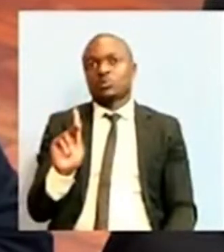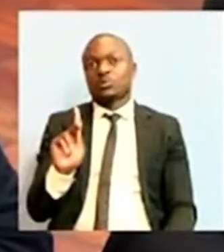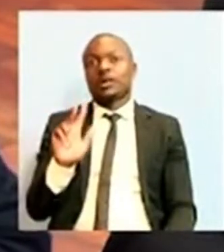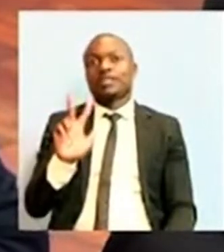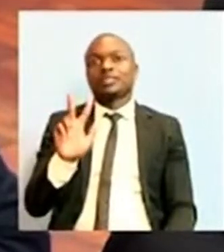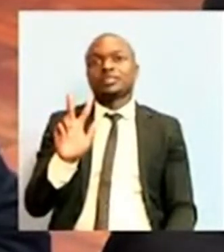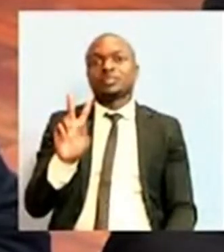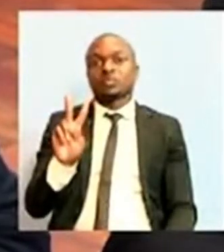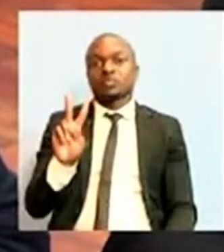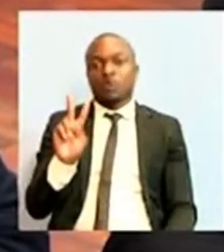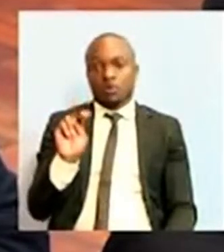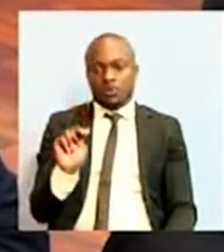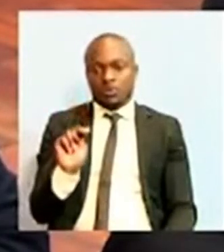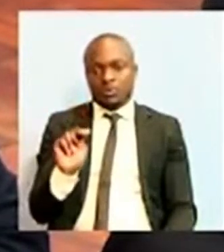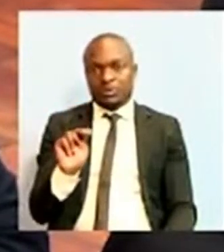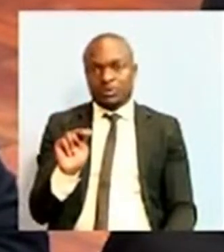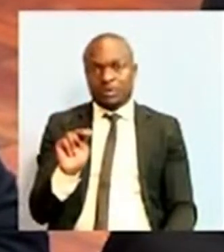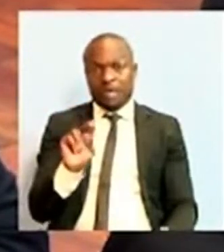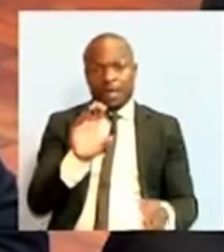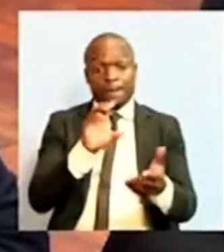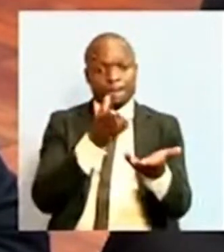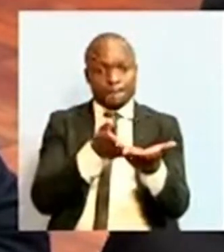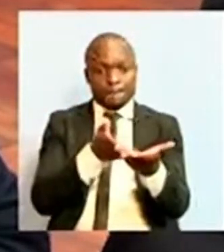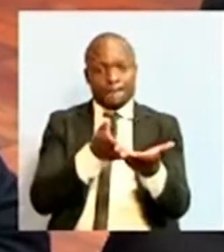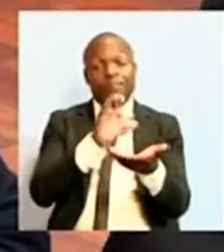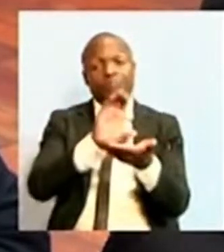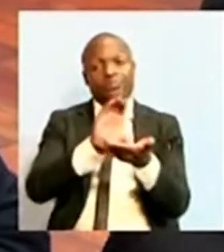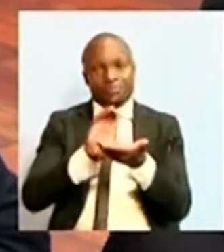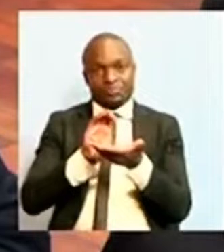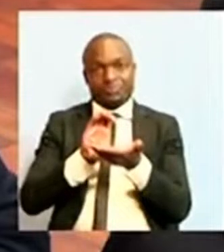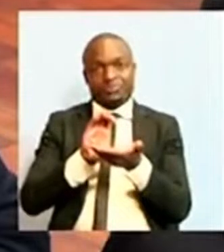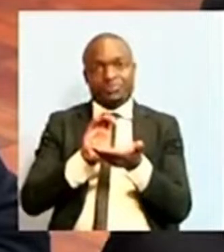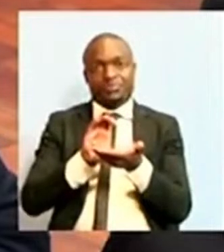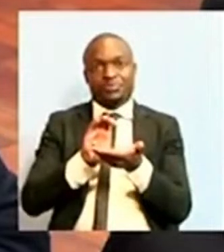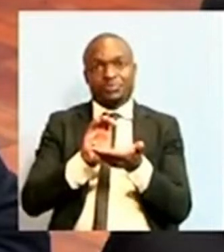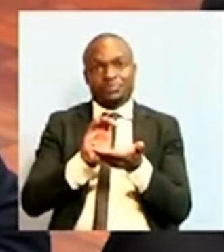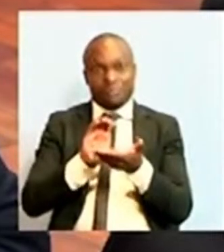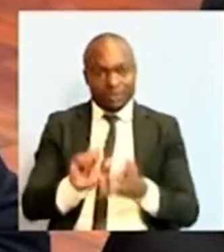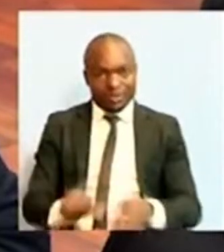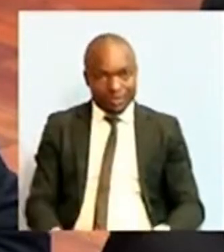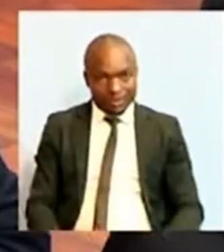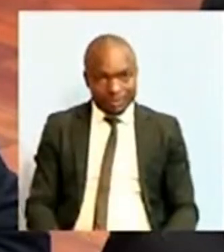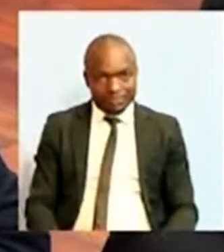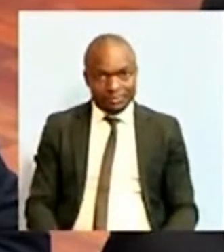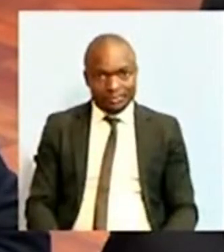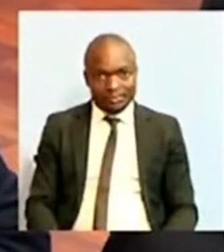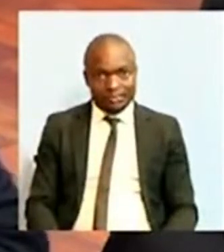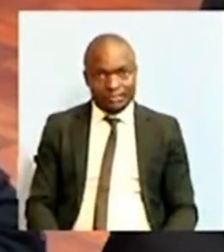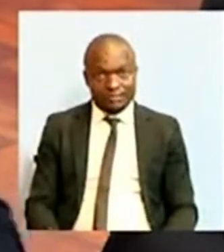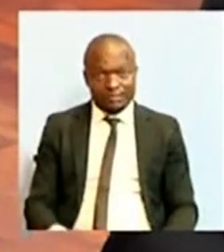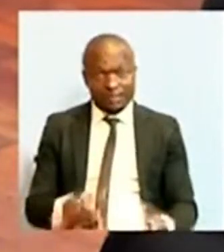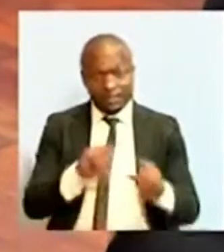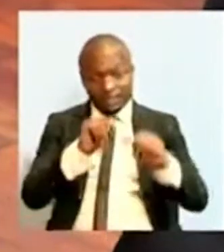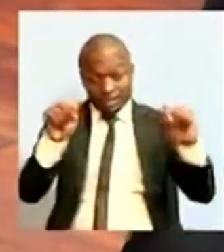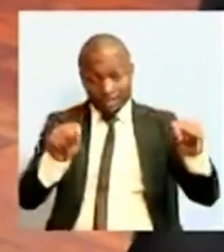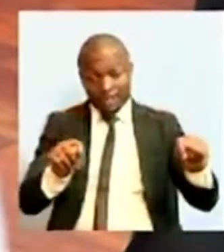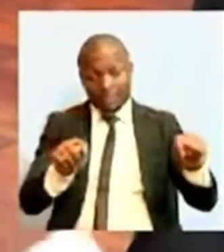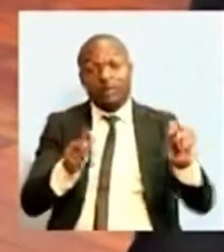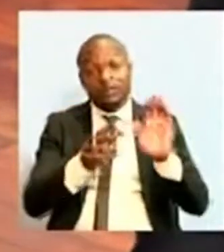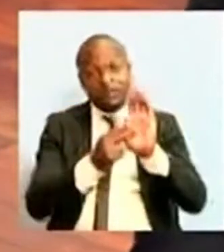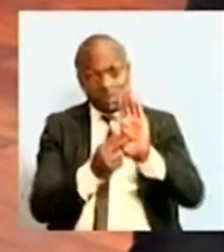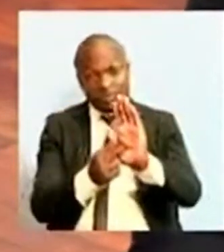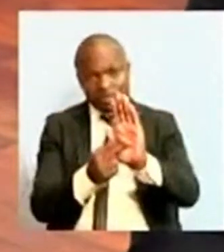499,942,032 ngwe towards the outstanding social obligations, and the table chair shows there